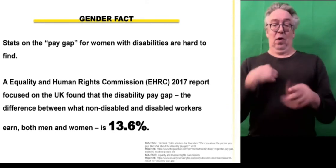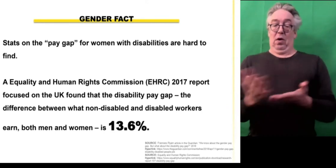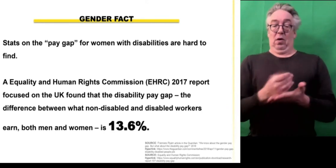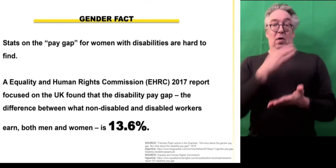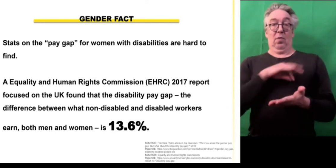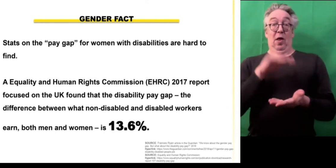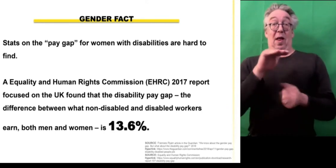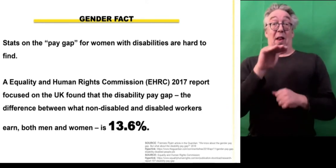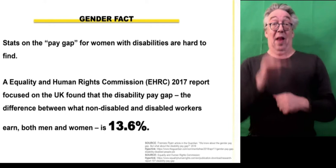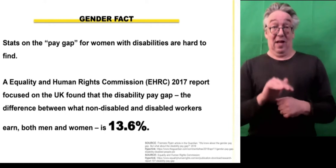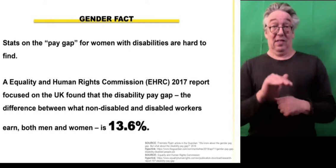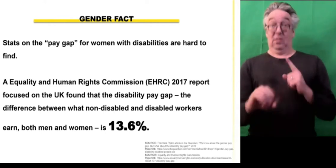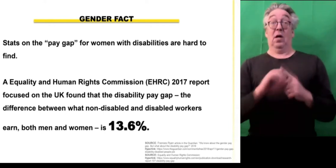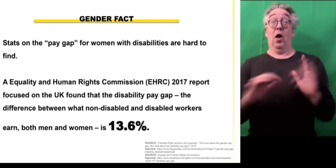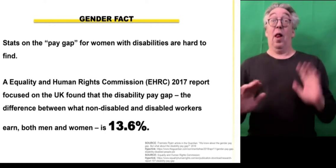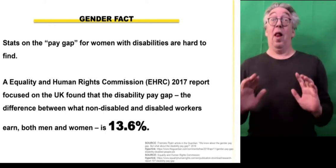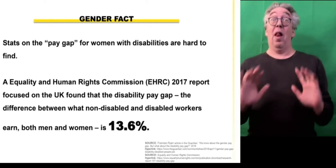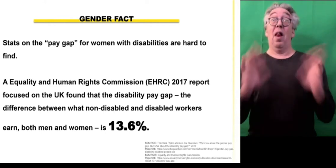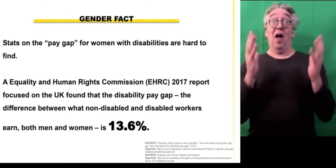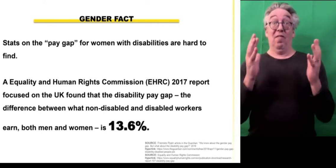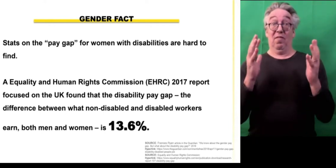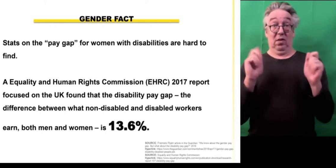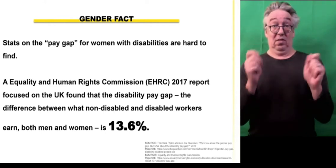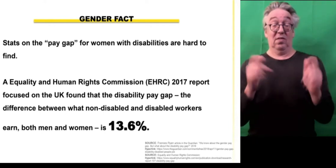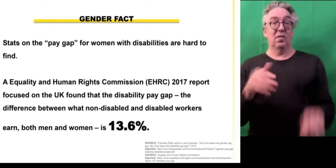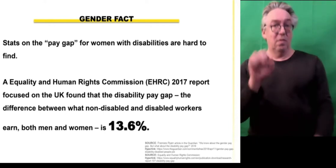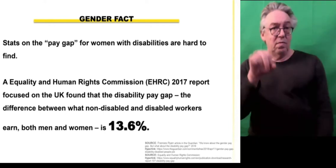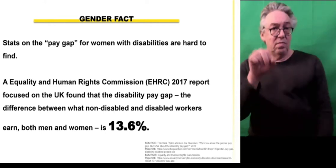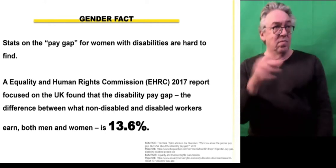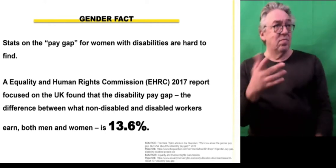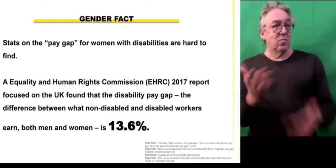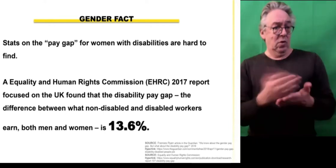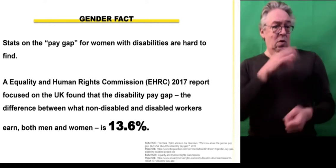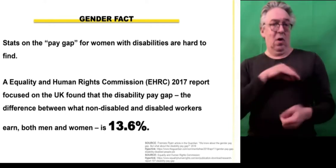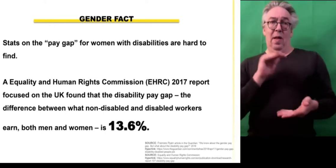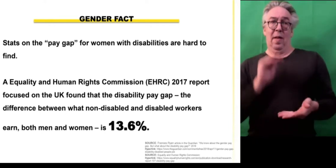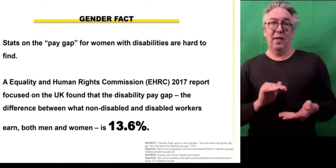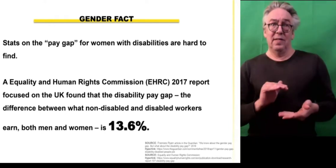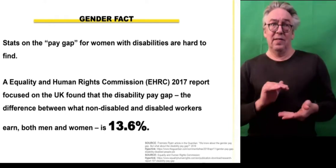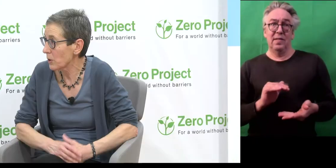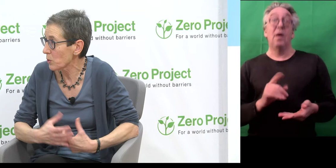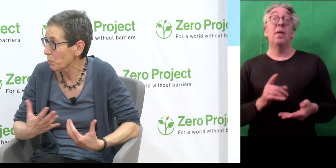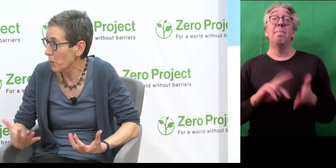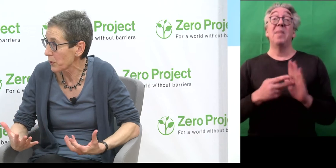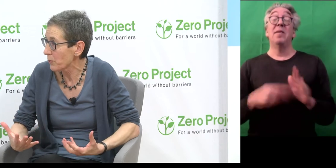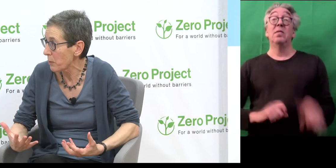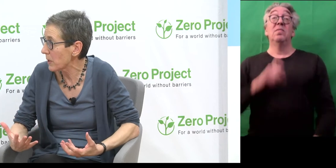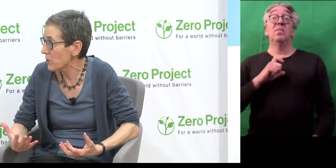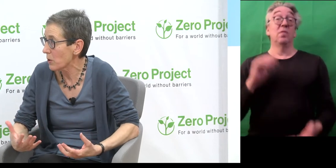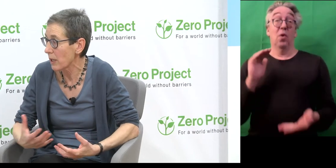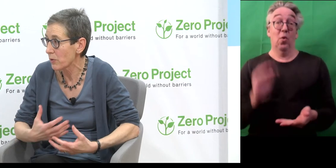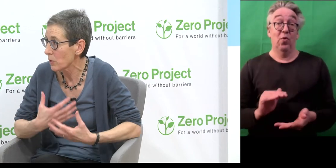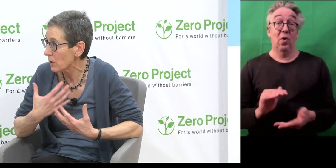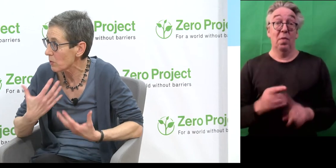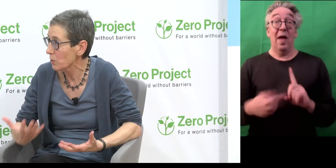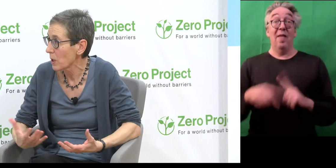think it's the self-esteem, and also sort of you also need to learn your living And sort of you need to support the families you